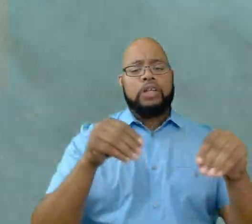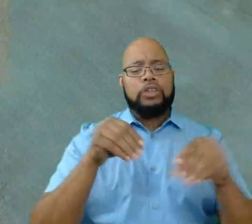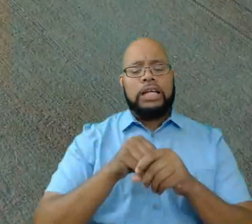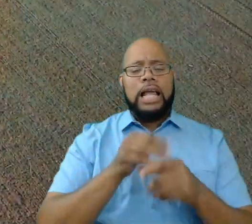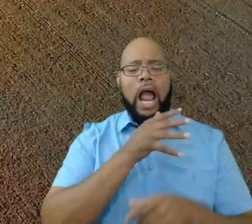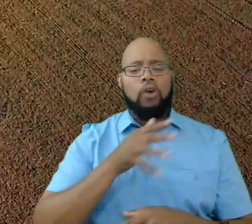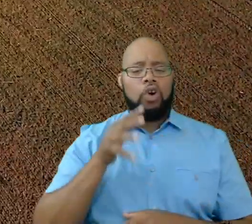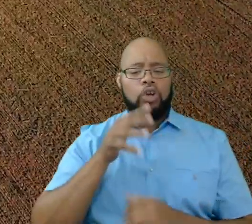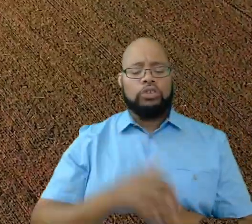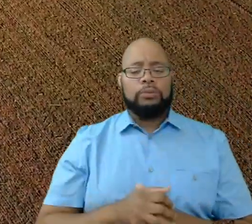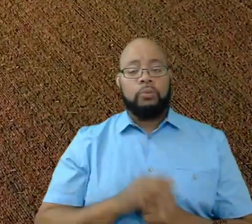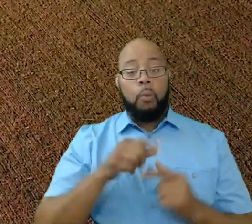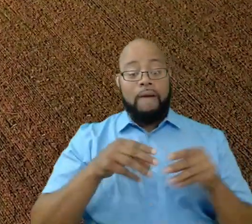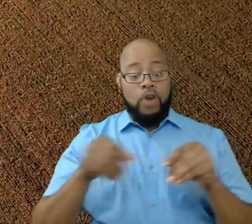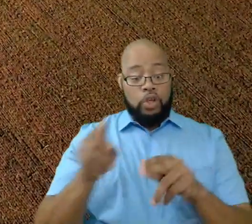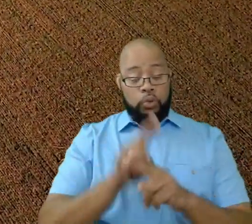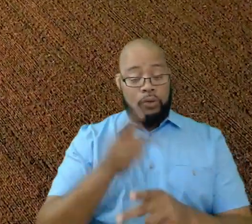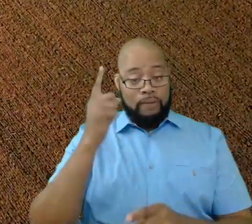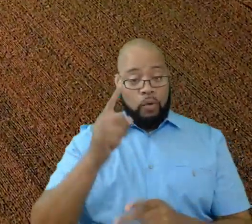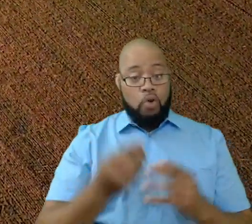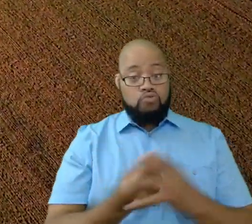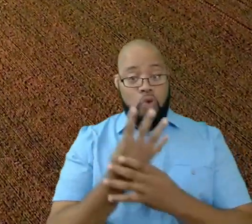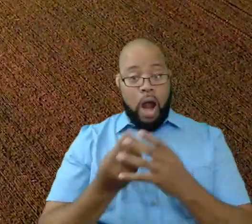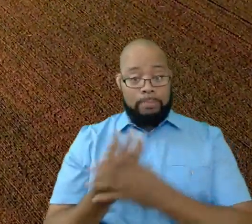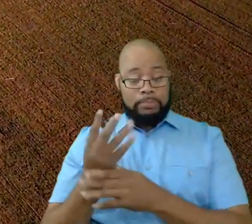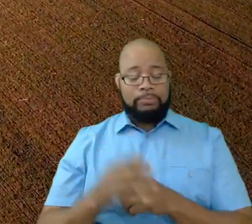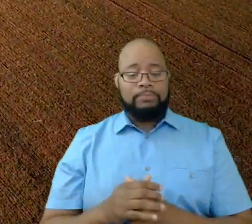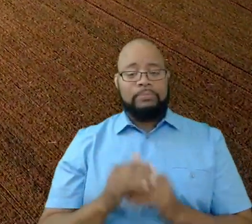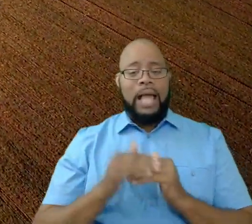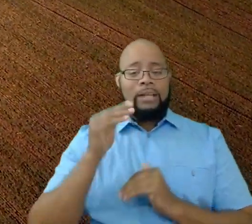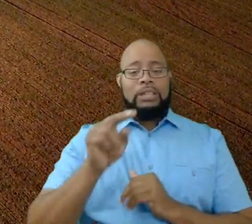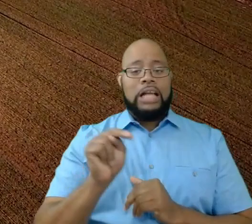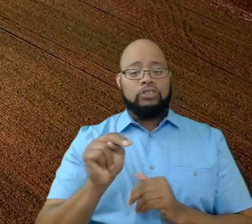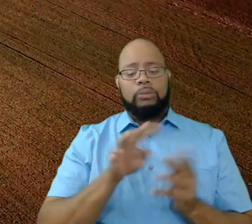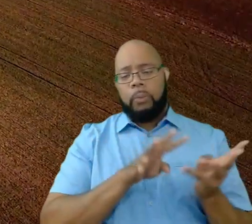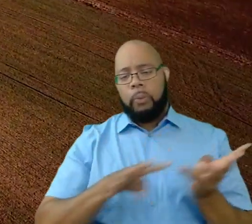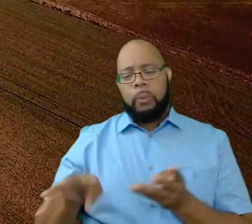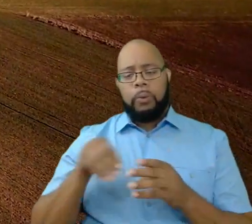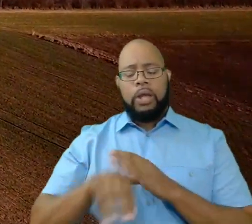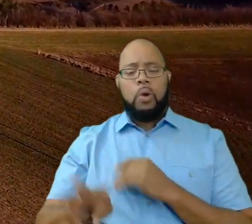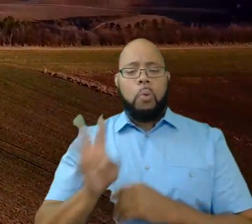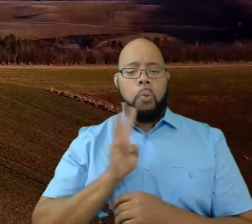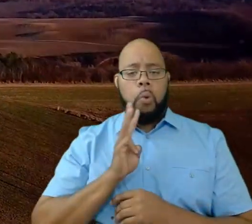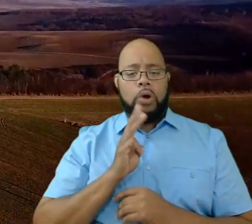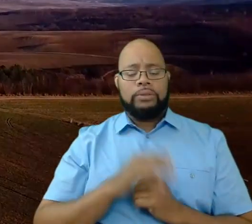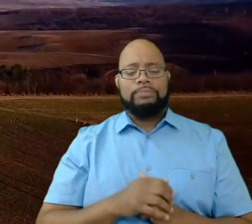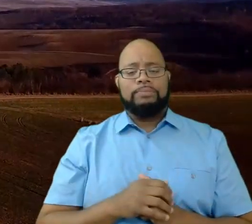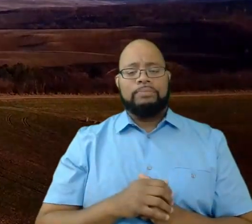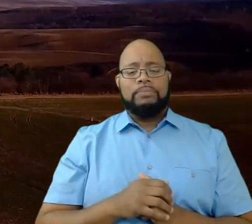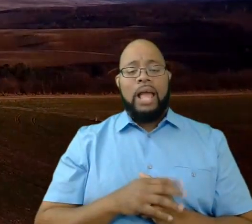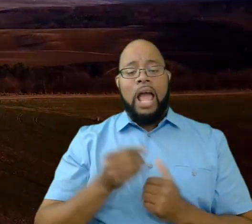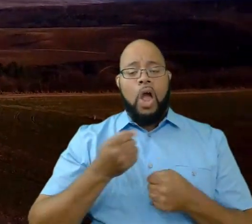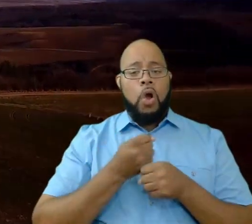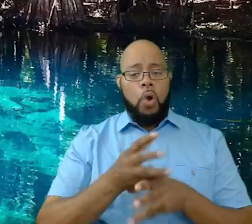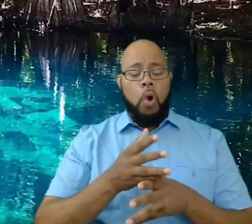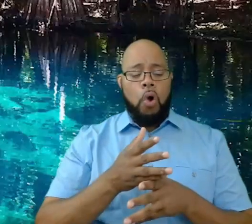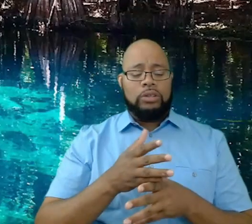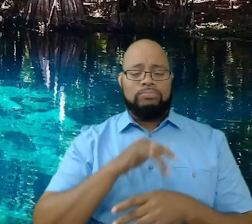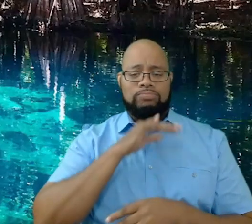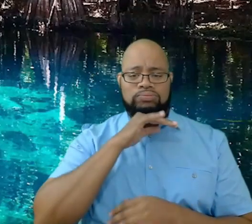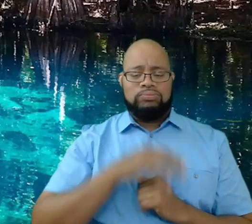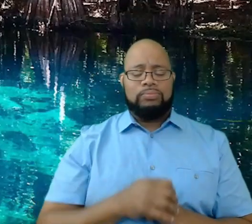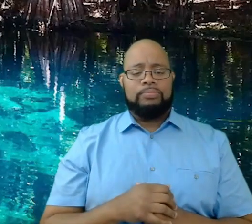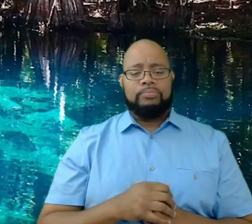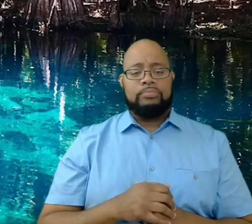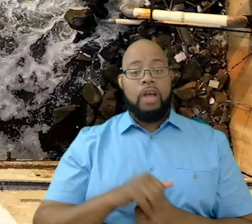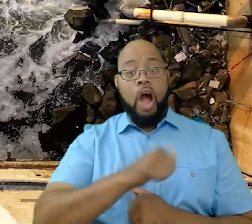widespread use of fertilizers in agriculture. When these fertilizers are applied to crops, the excess nitrogen can run off into water sources such as